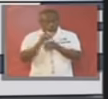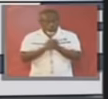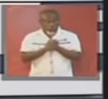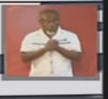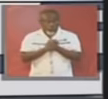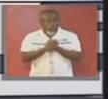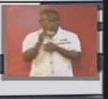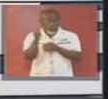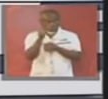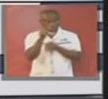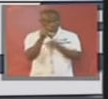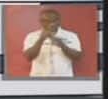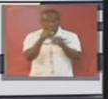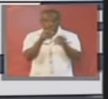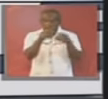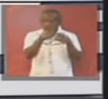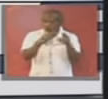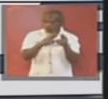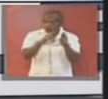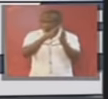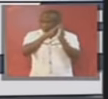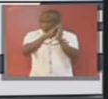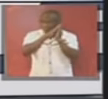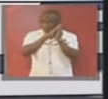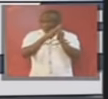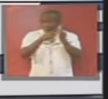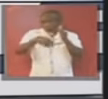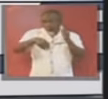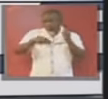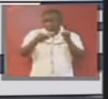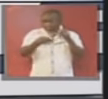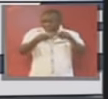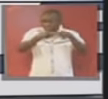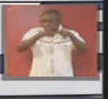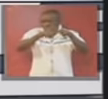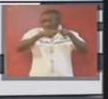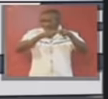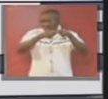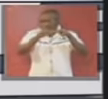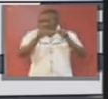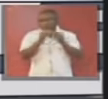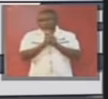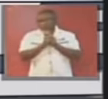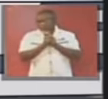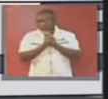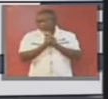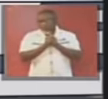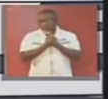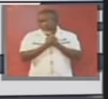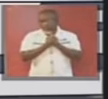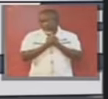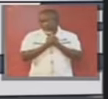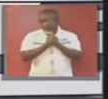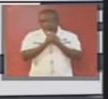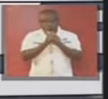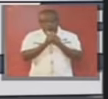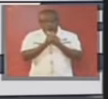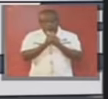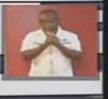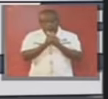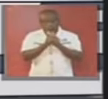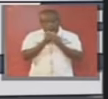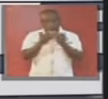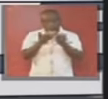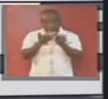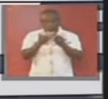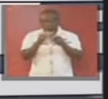beds has ranged between 9 and 15%, and at the ICU level has ranged between 2% and